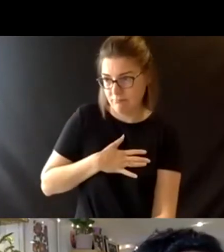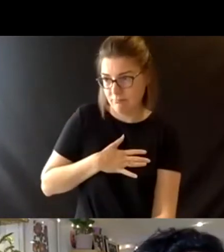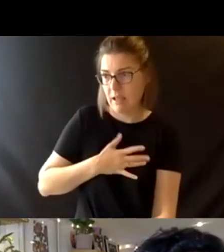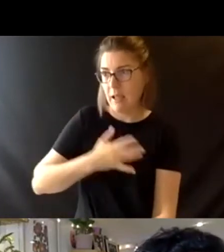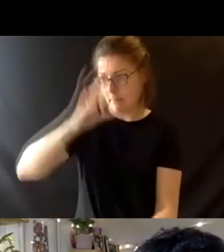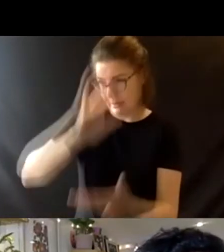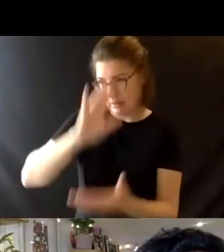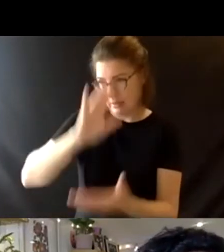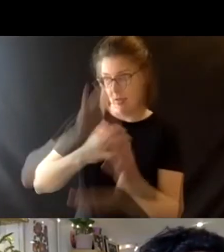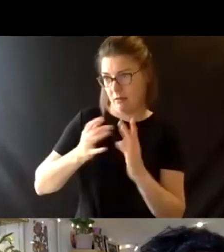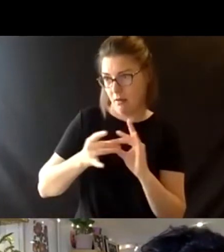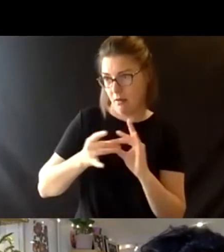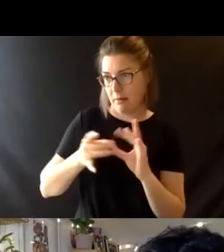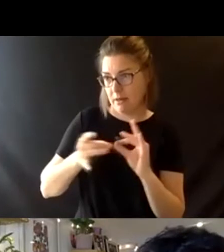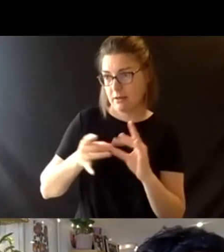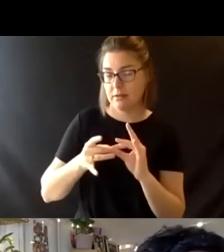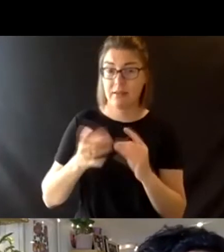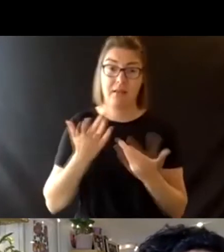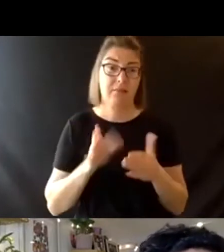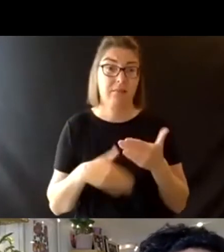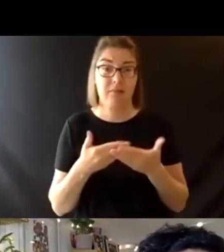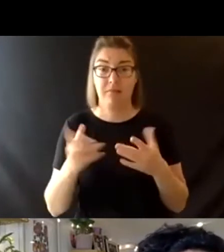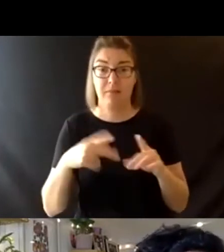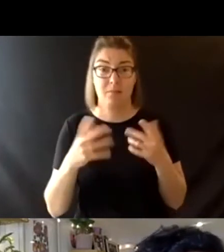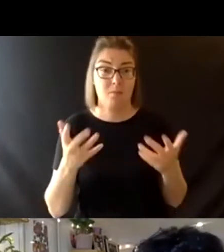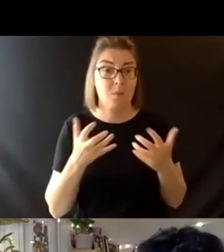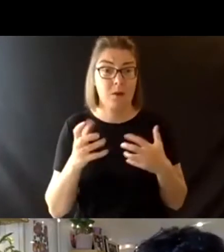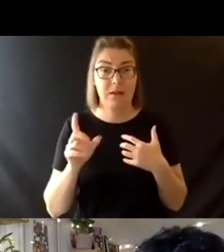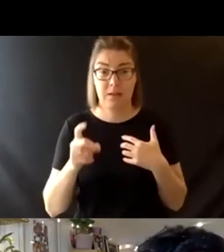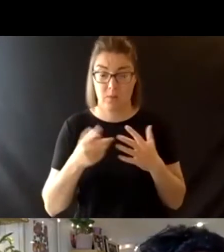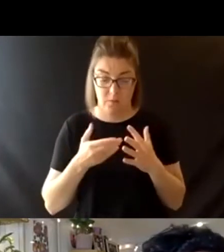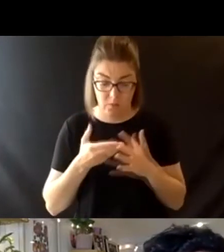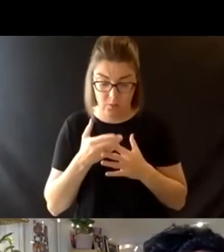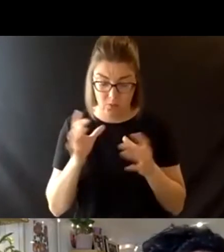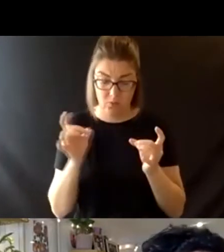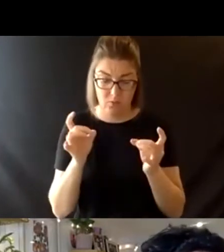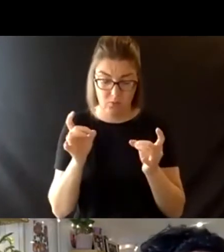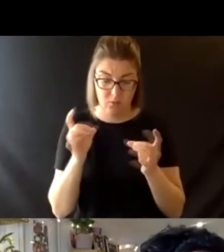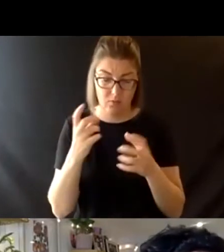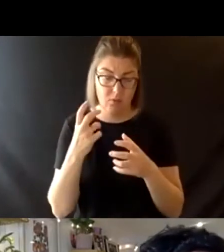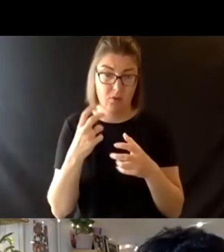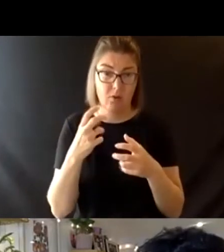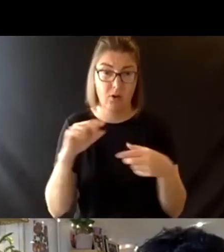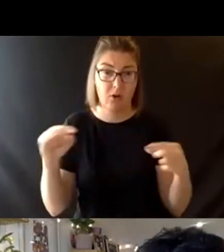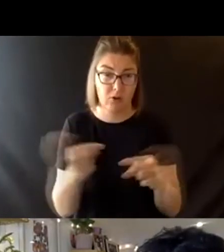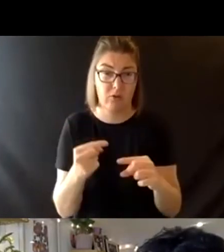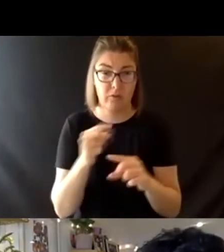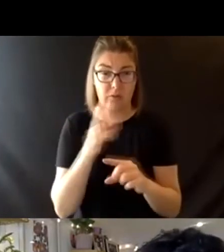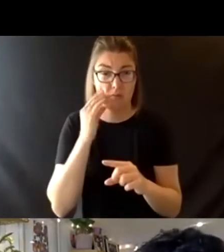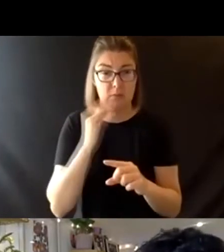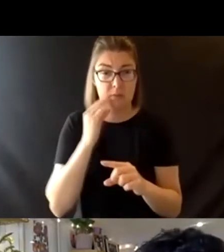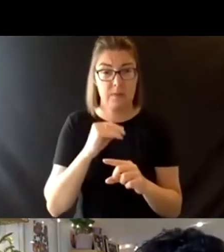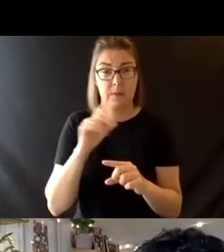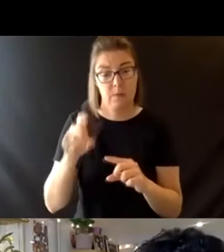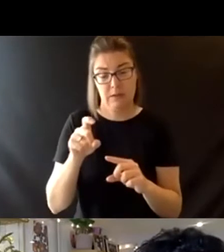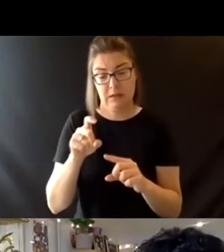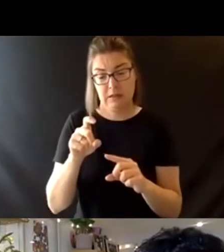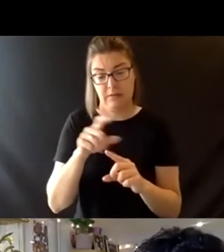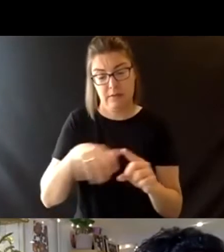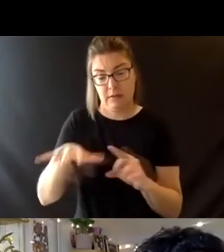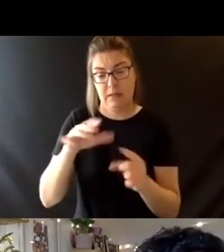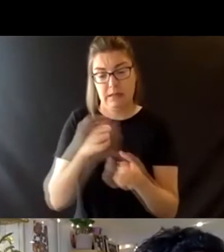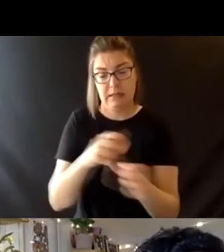that people want and need to start when they've gone through some harm, and they need those safe spaces and safe